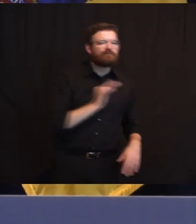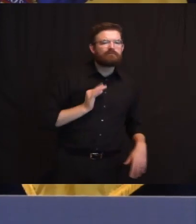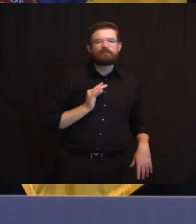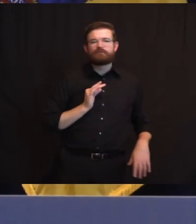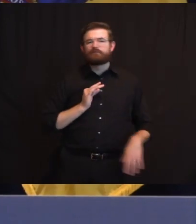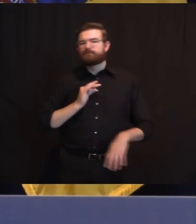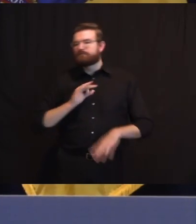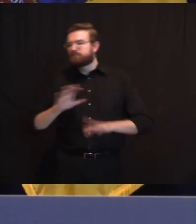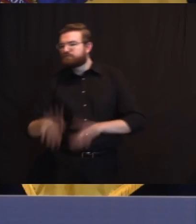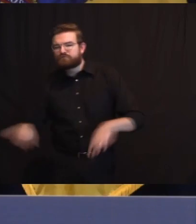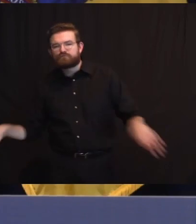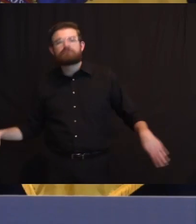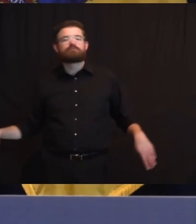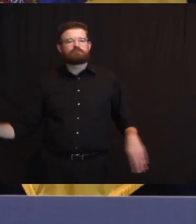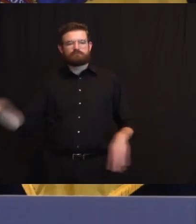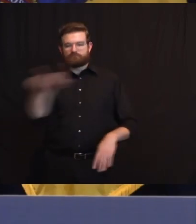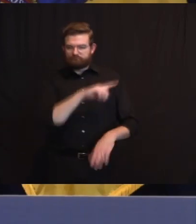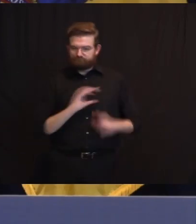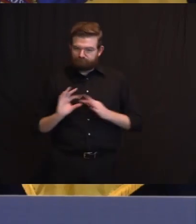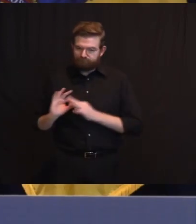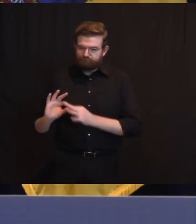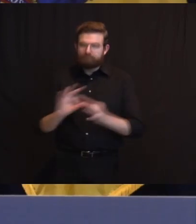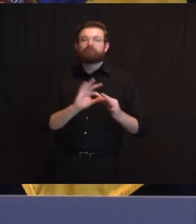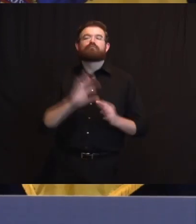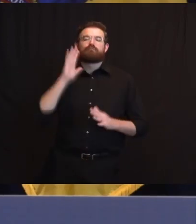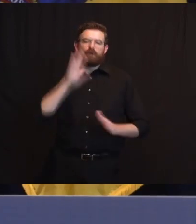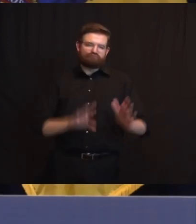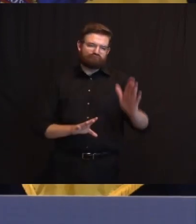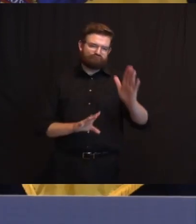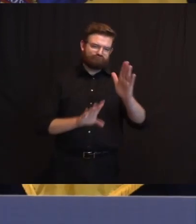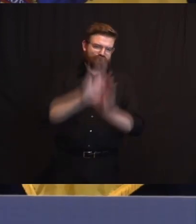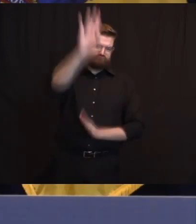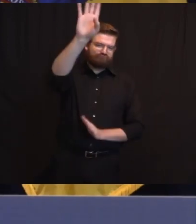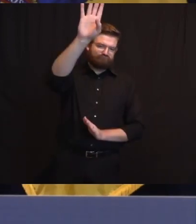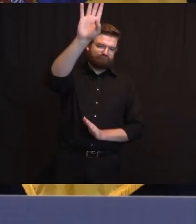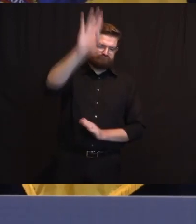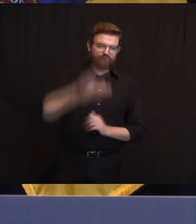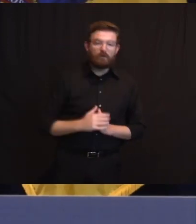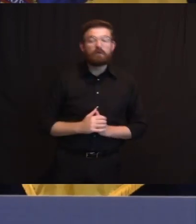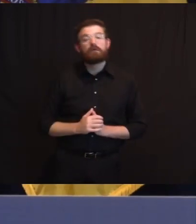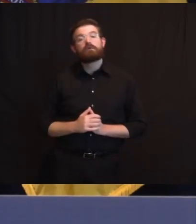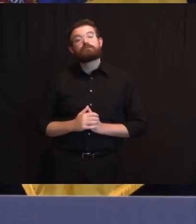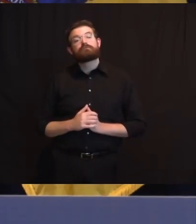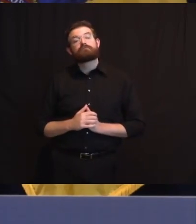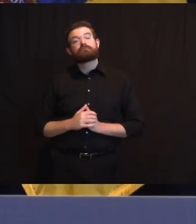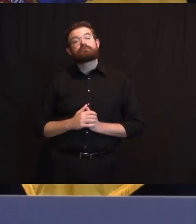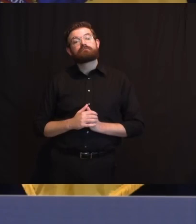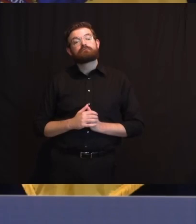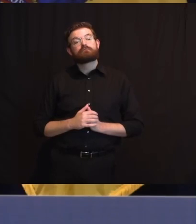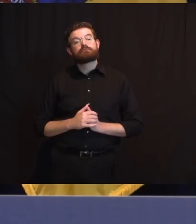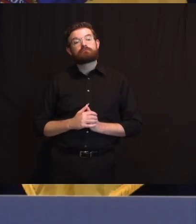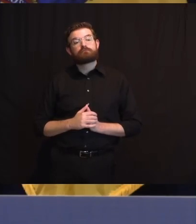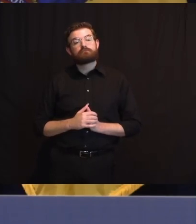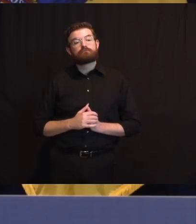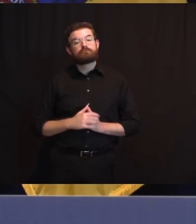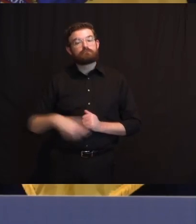amount of momentum as we go through this journey together. Continue your personal responsibility, folks. Everything